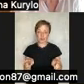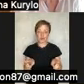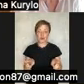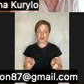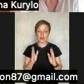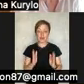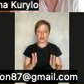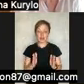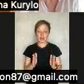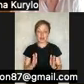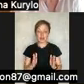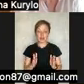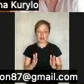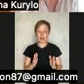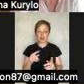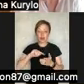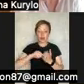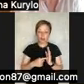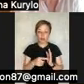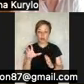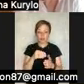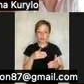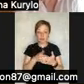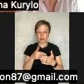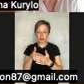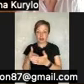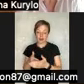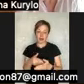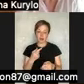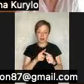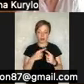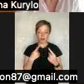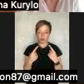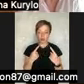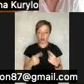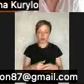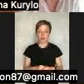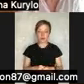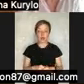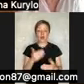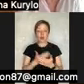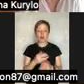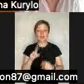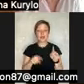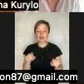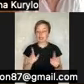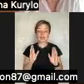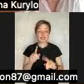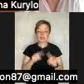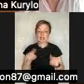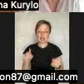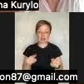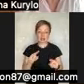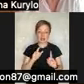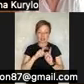not focus specifically on women who have children with disabilities, but basically they face the same barriers, but